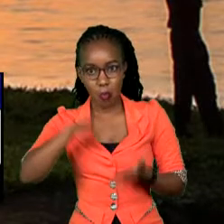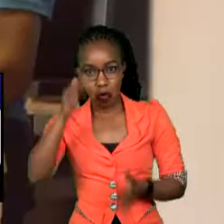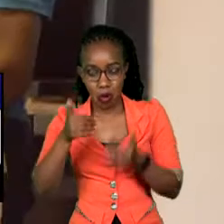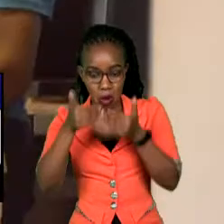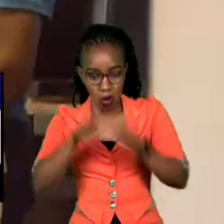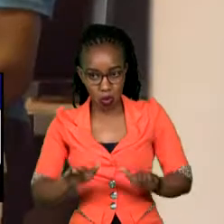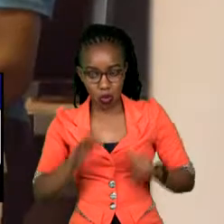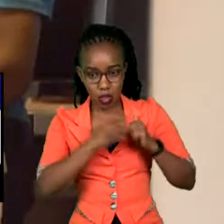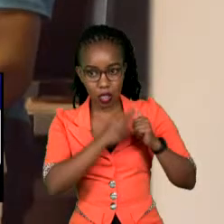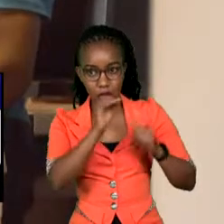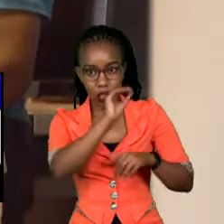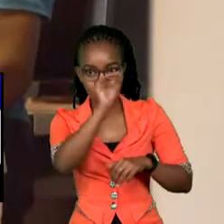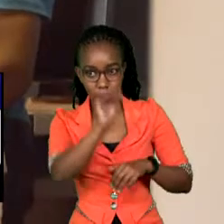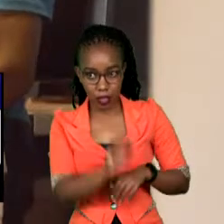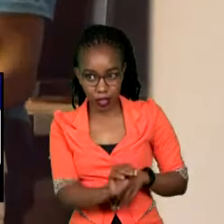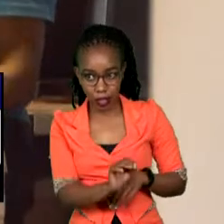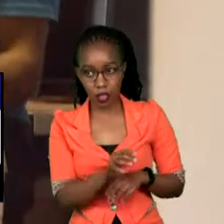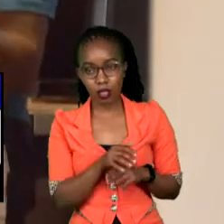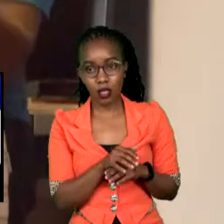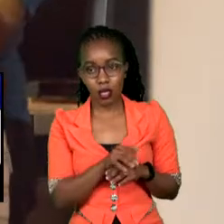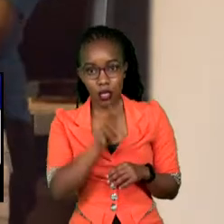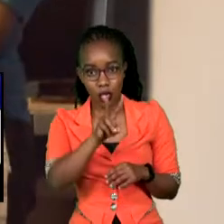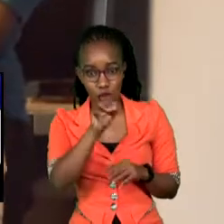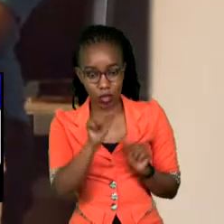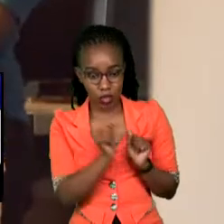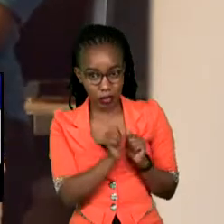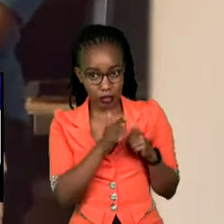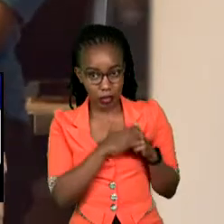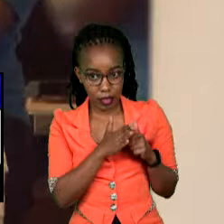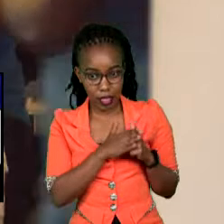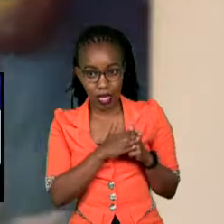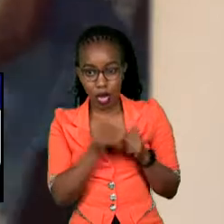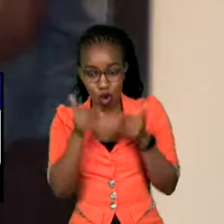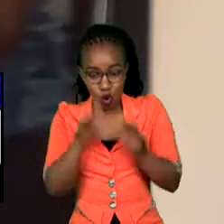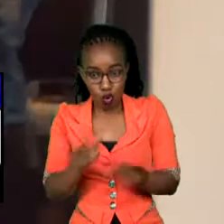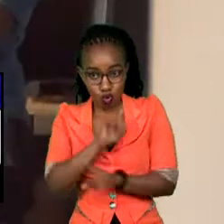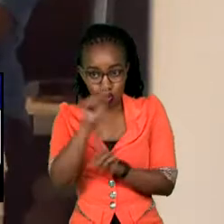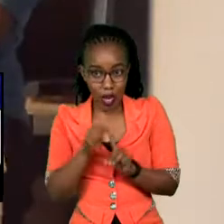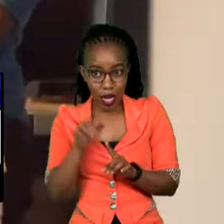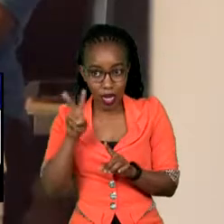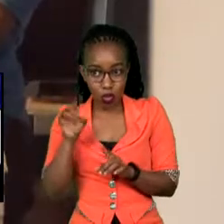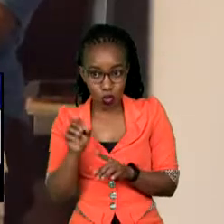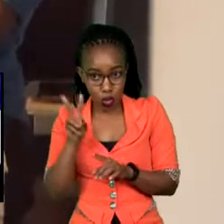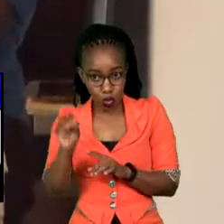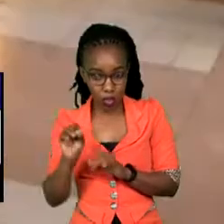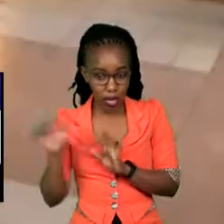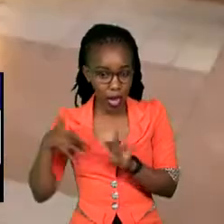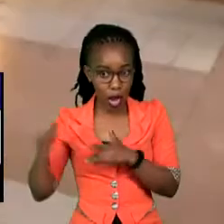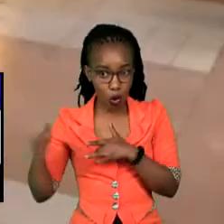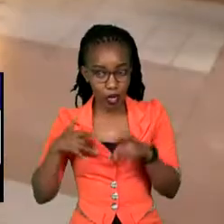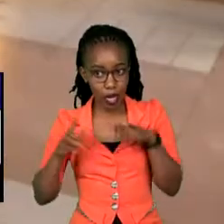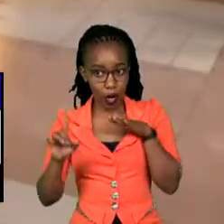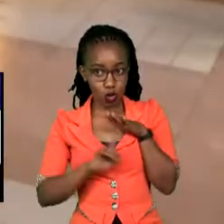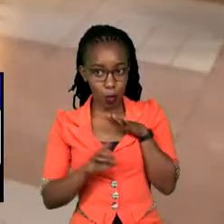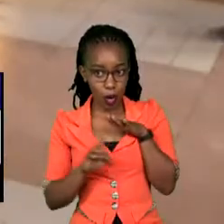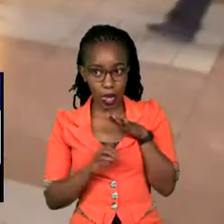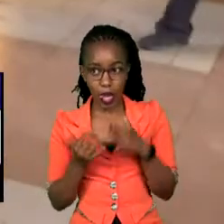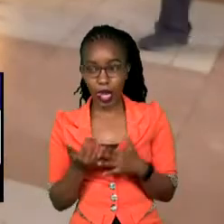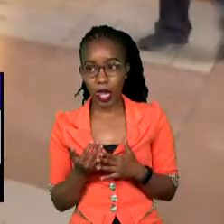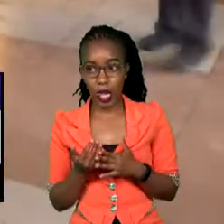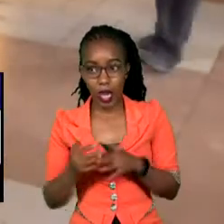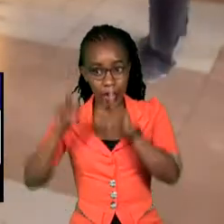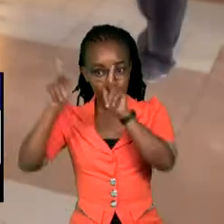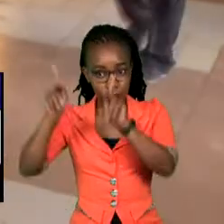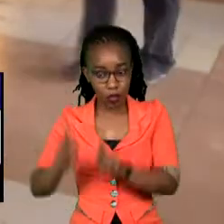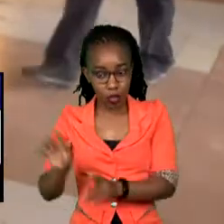up to 80% in revenue raised in 2019 in the year 2020. According to the minister, what stood out for this